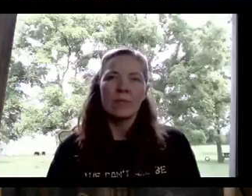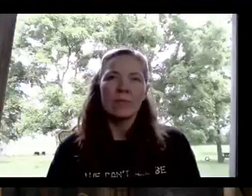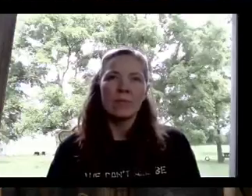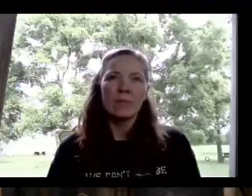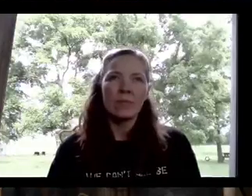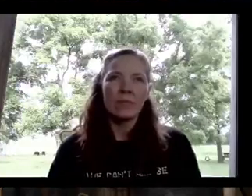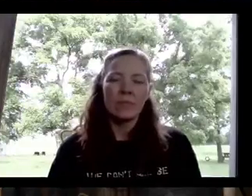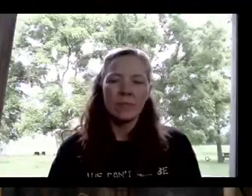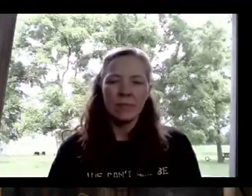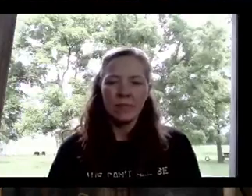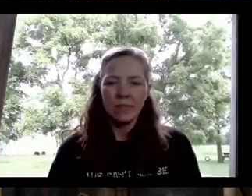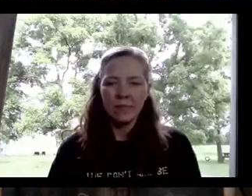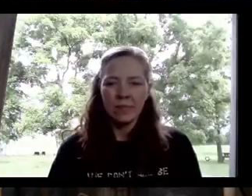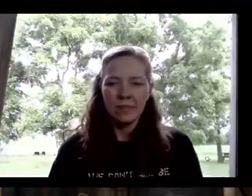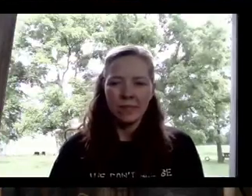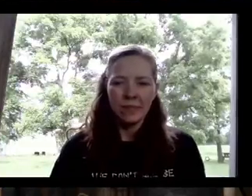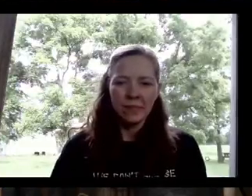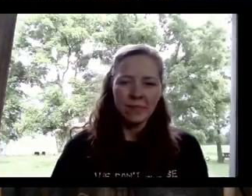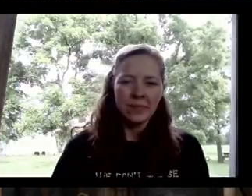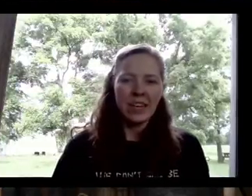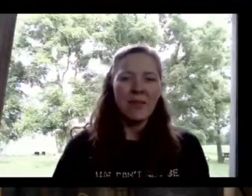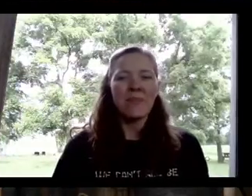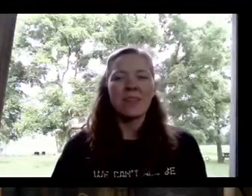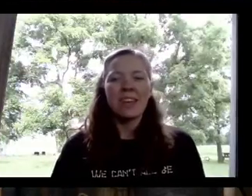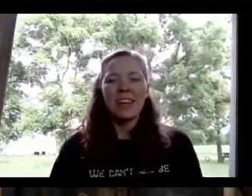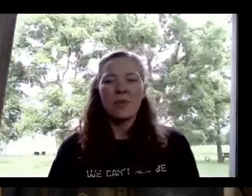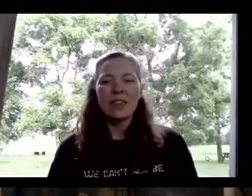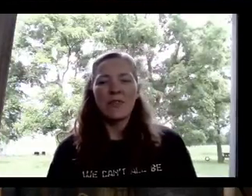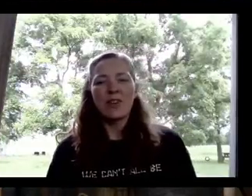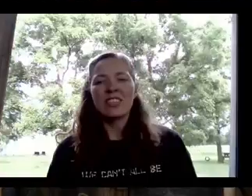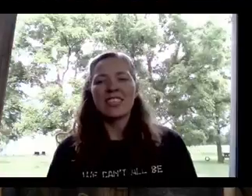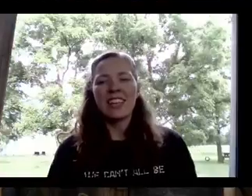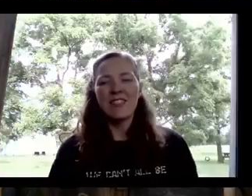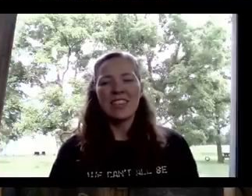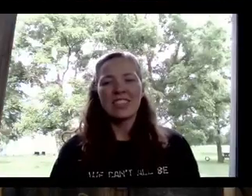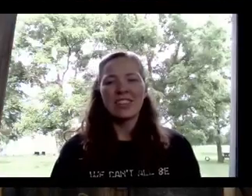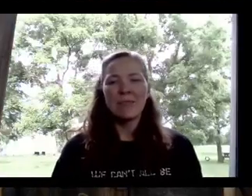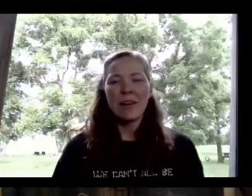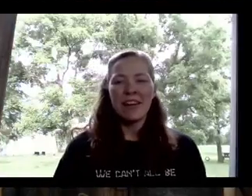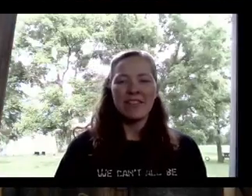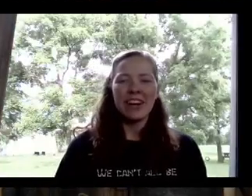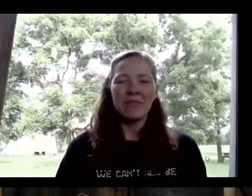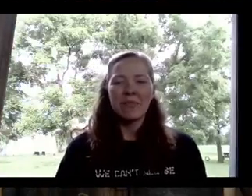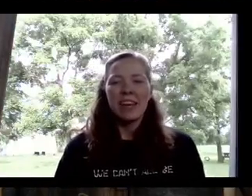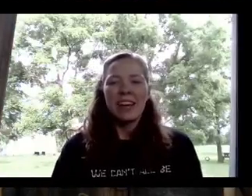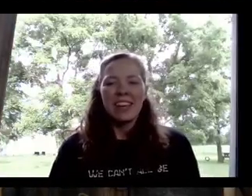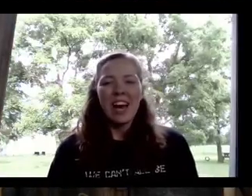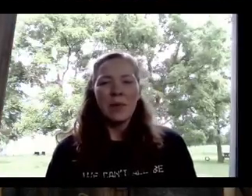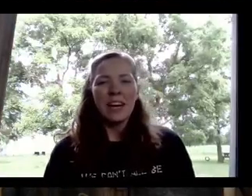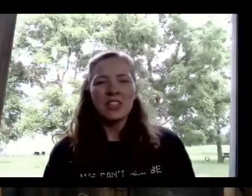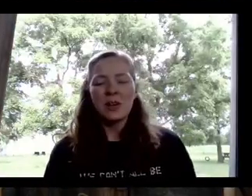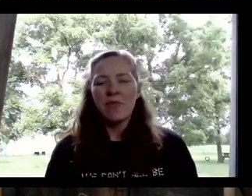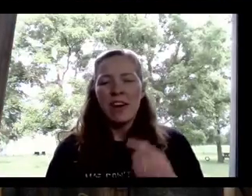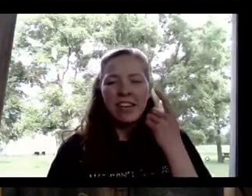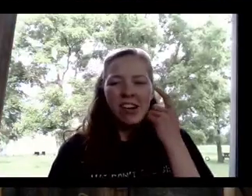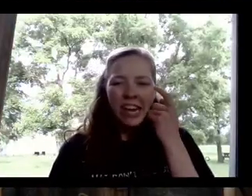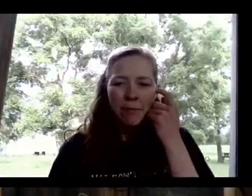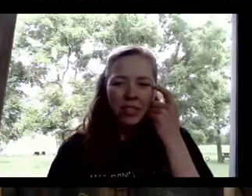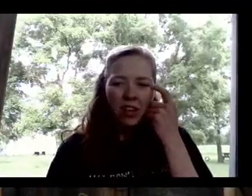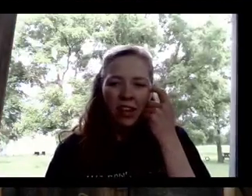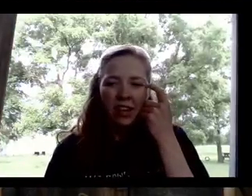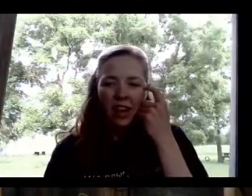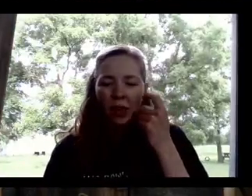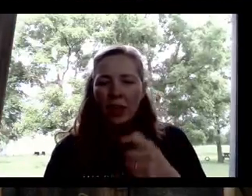so got it back on. Yep. What the Forge says, I love this shirt, it's my favorite. Yeah, we actually found it